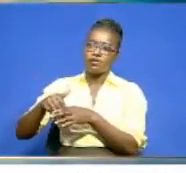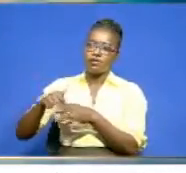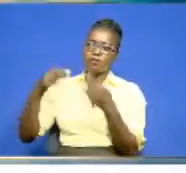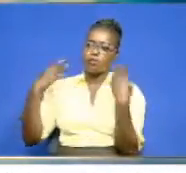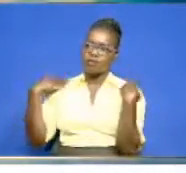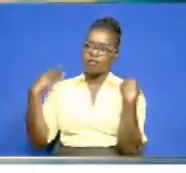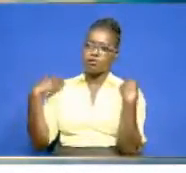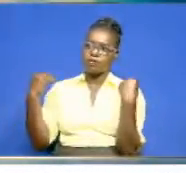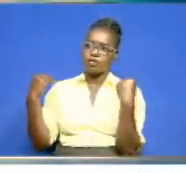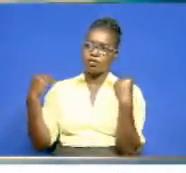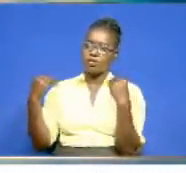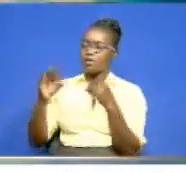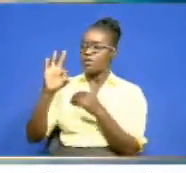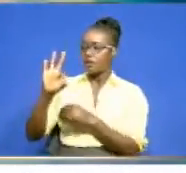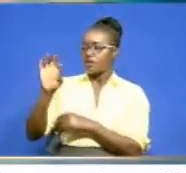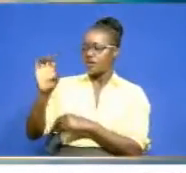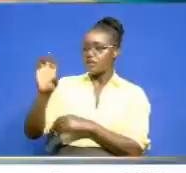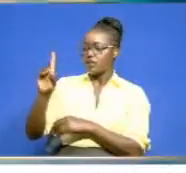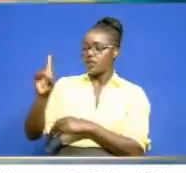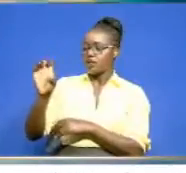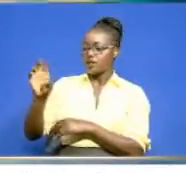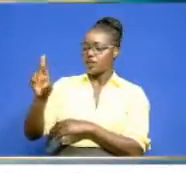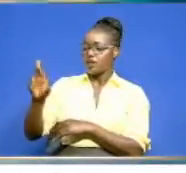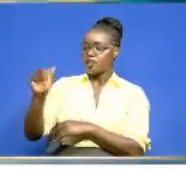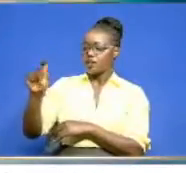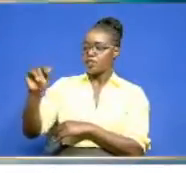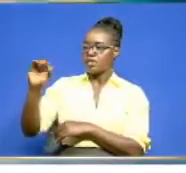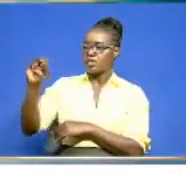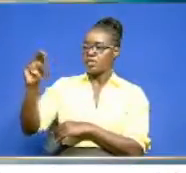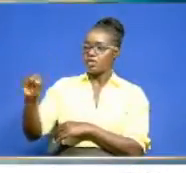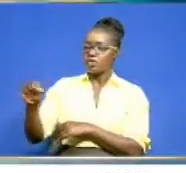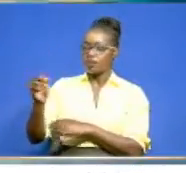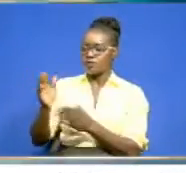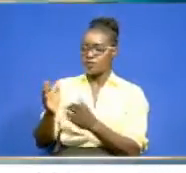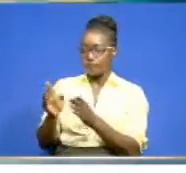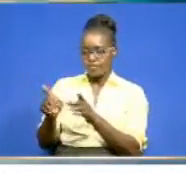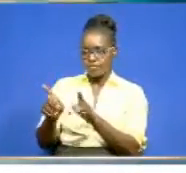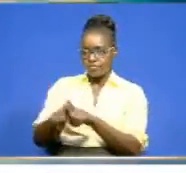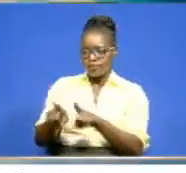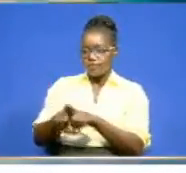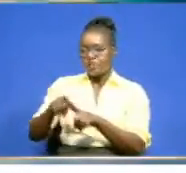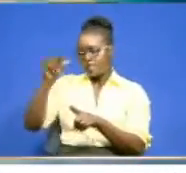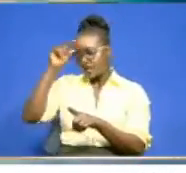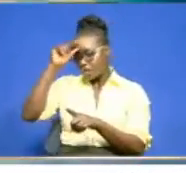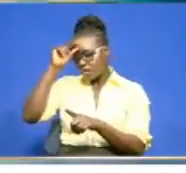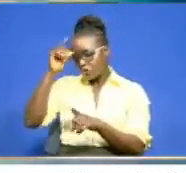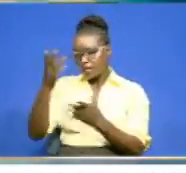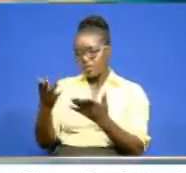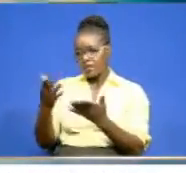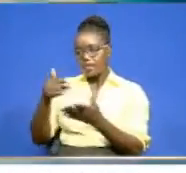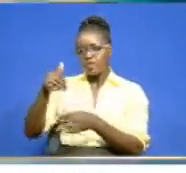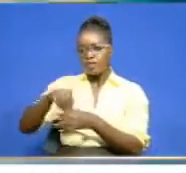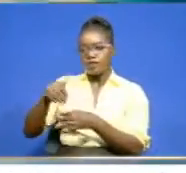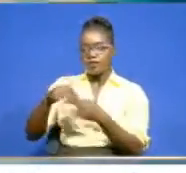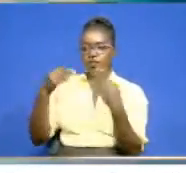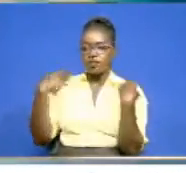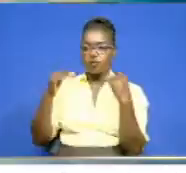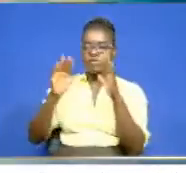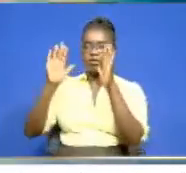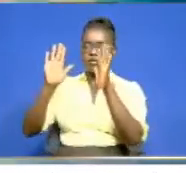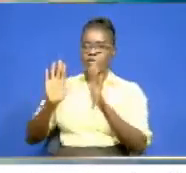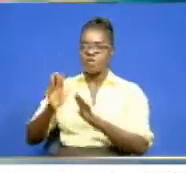sports. Federations, government, we need to invest in sports. Whereby, instead